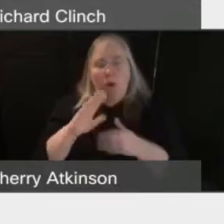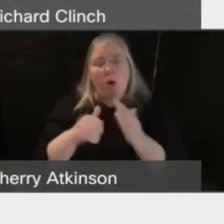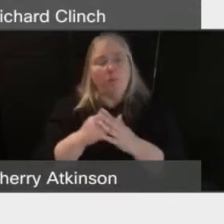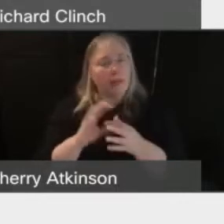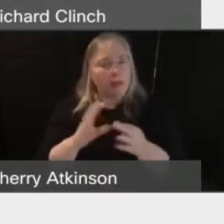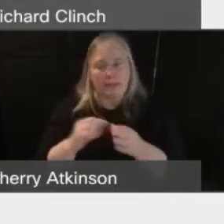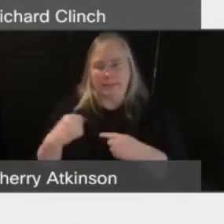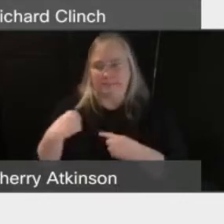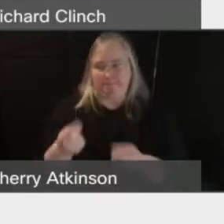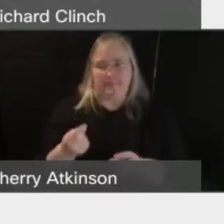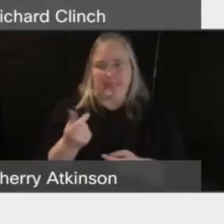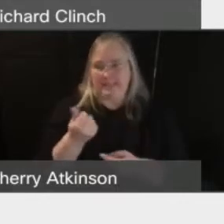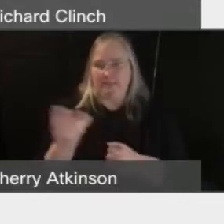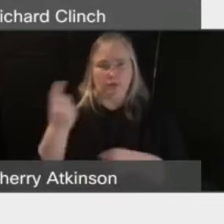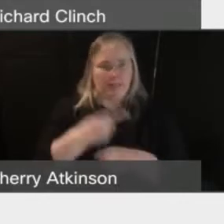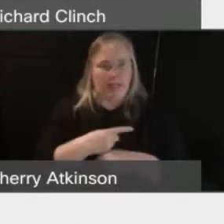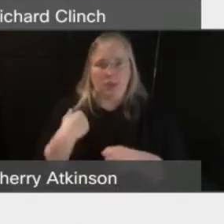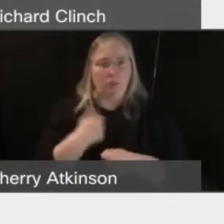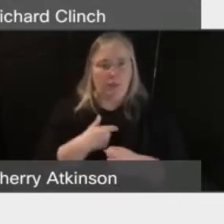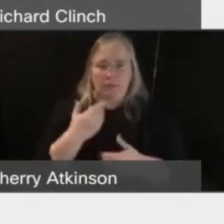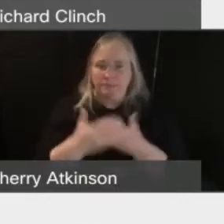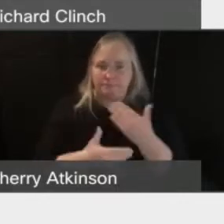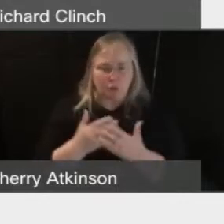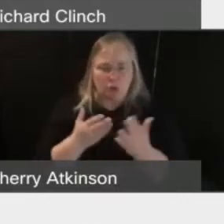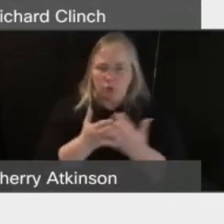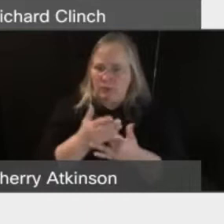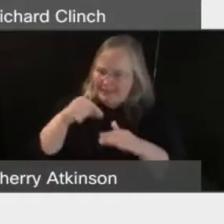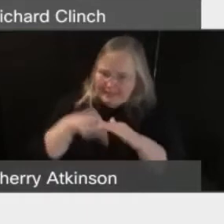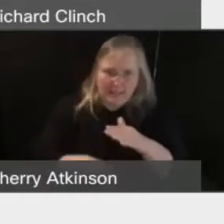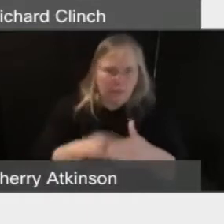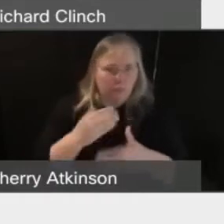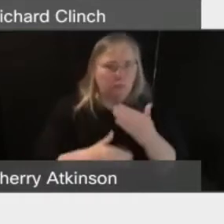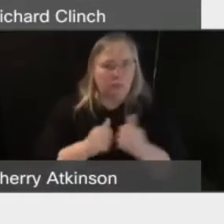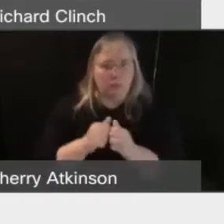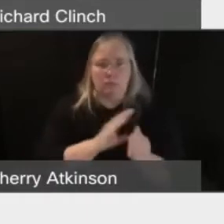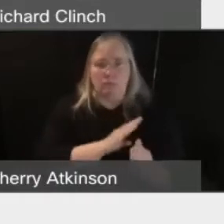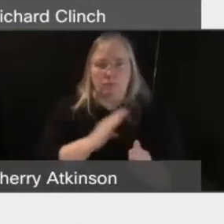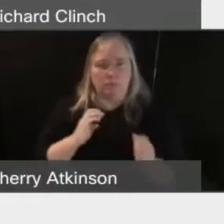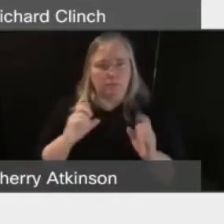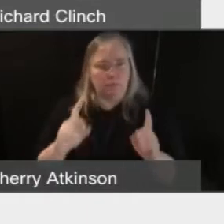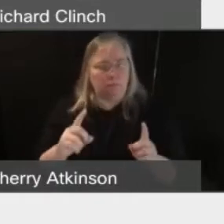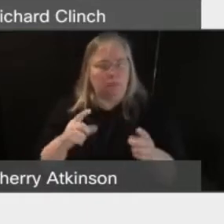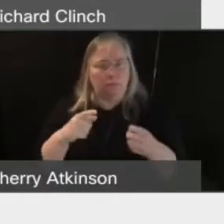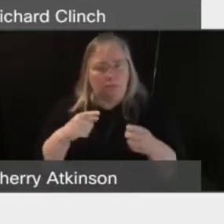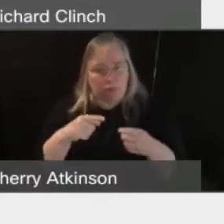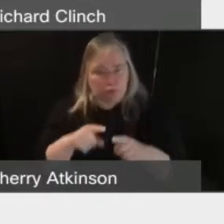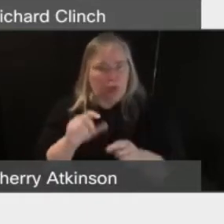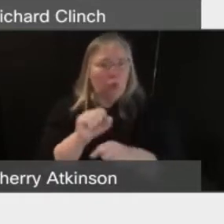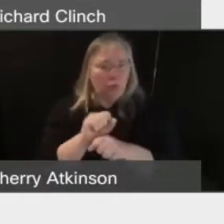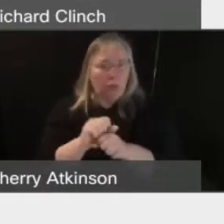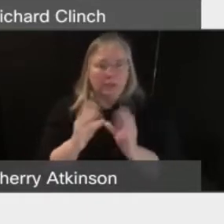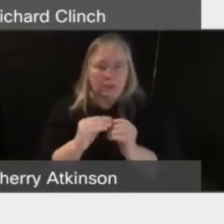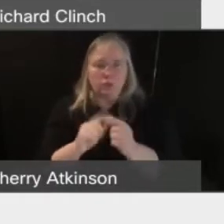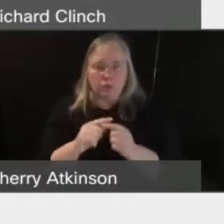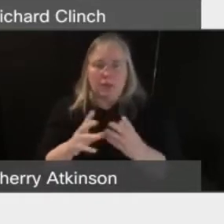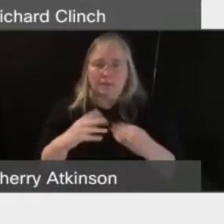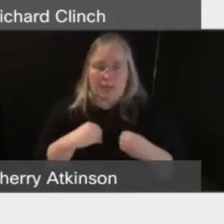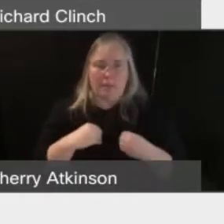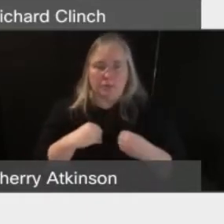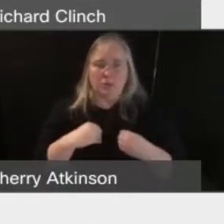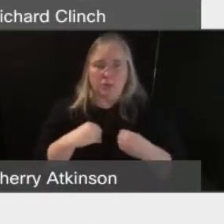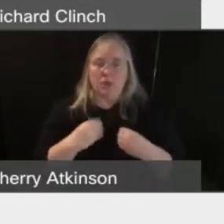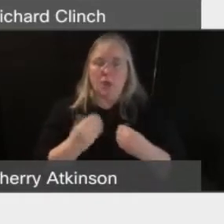we have gone through a very intense process with the Board of Education in work sessions to adopt the reopening plan for March